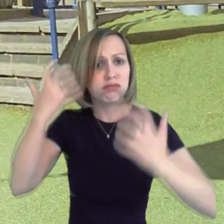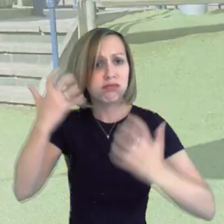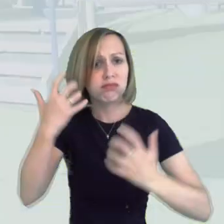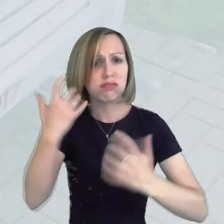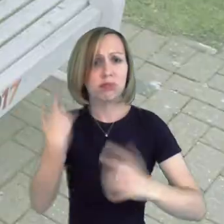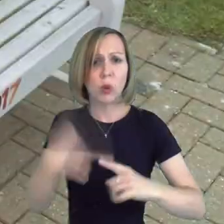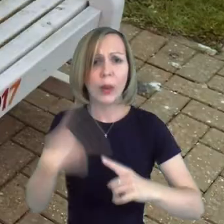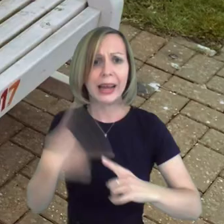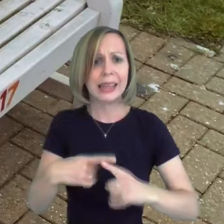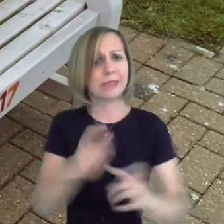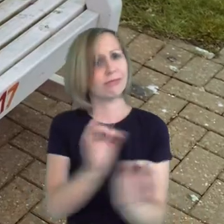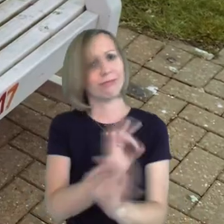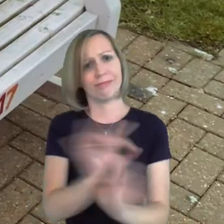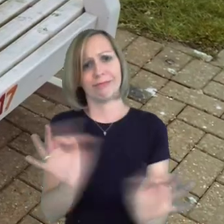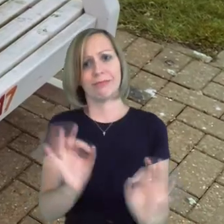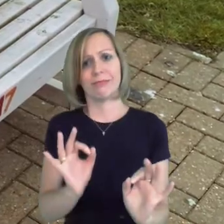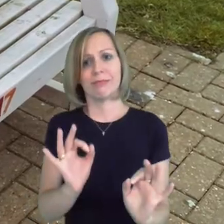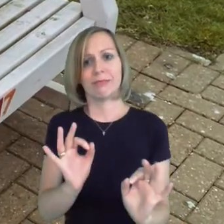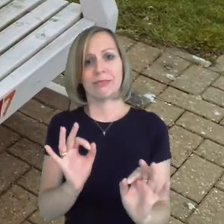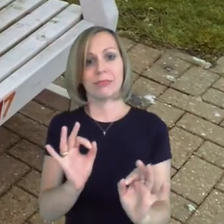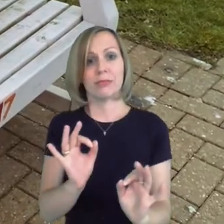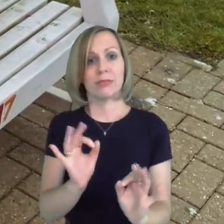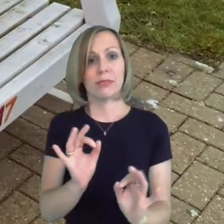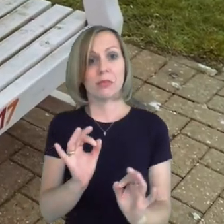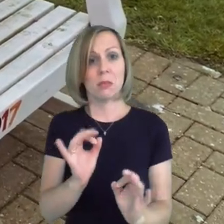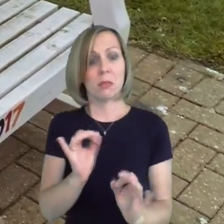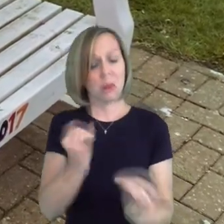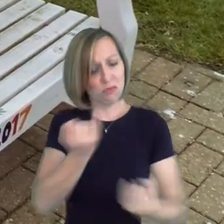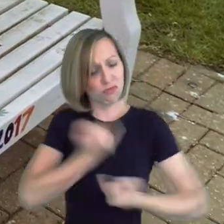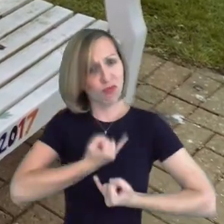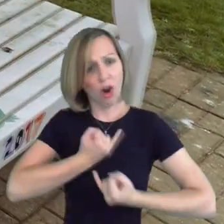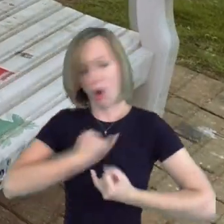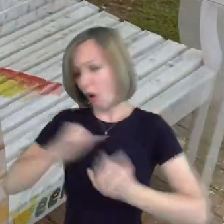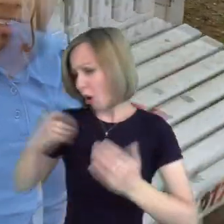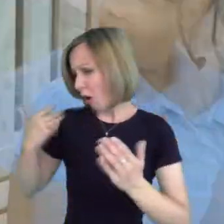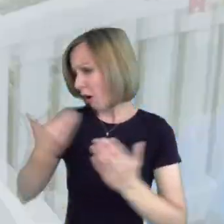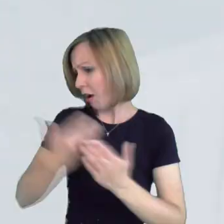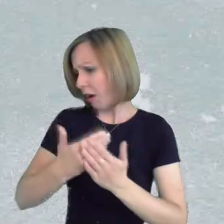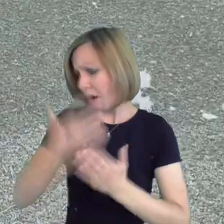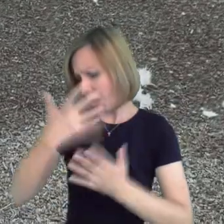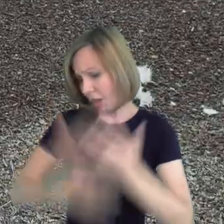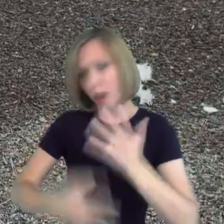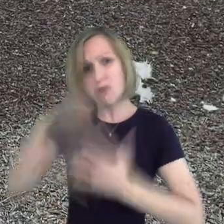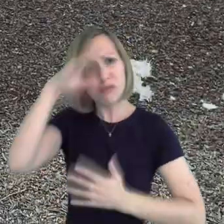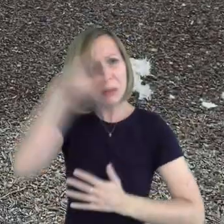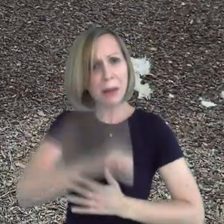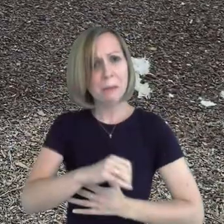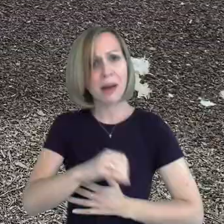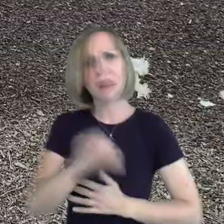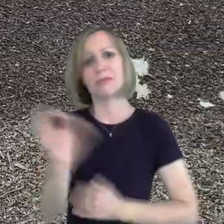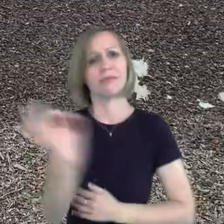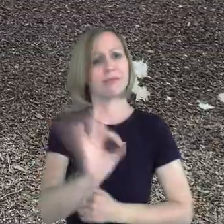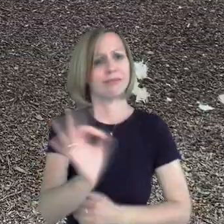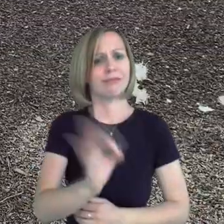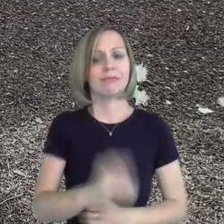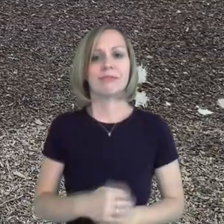easily. Love does not remember wrongs done against it.